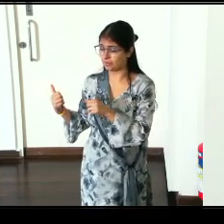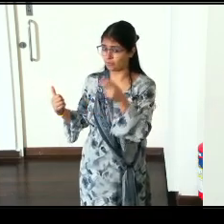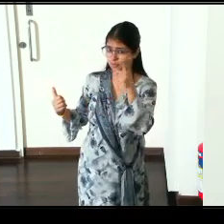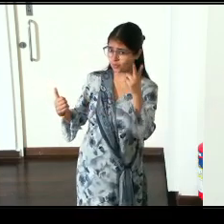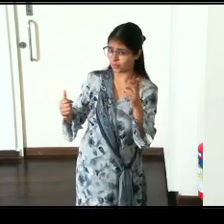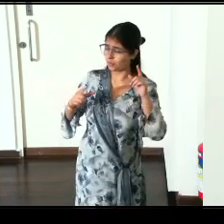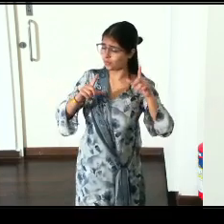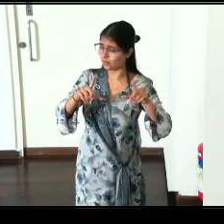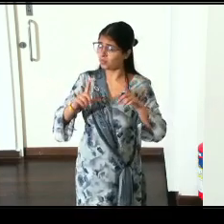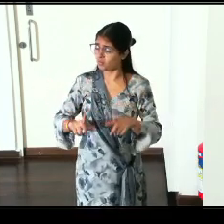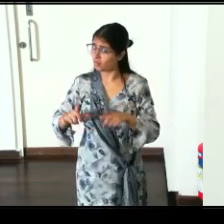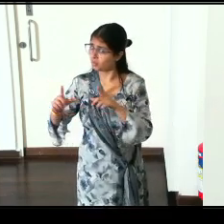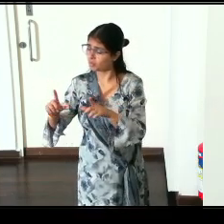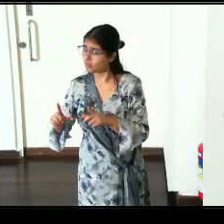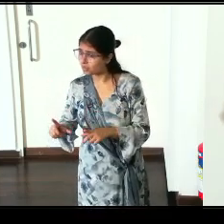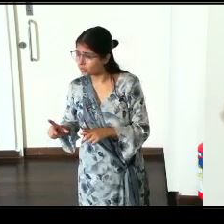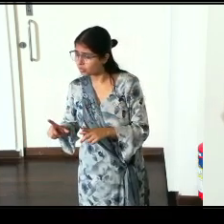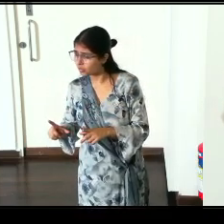Sahir and the